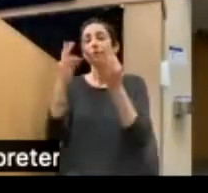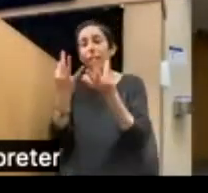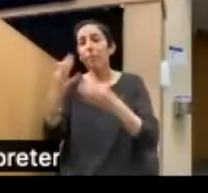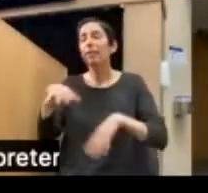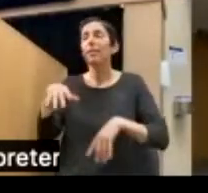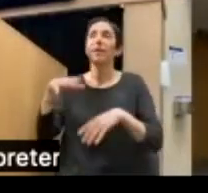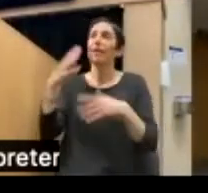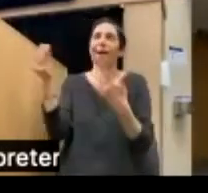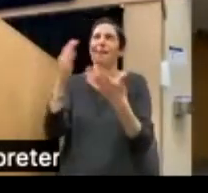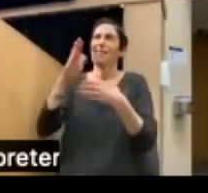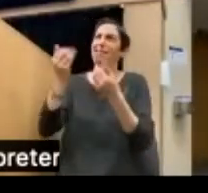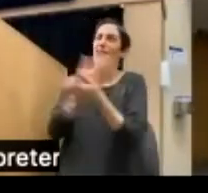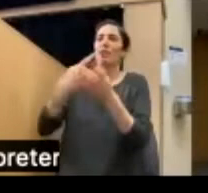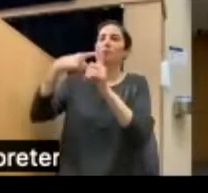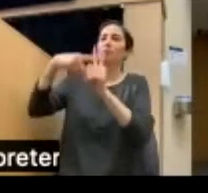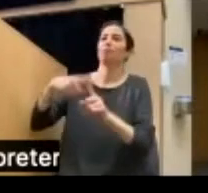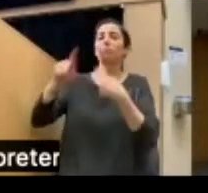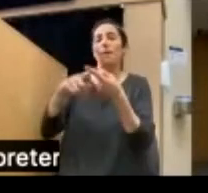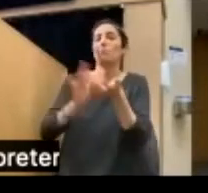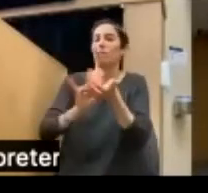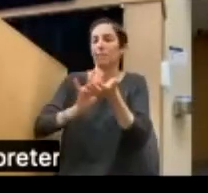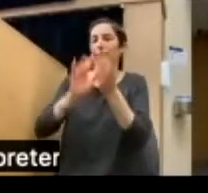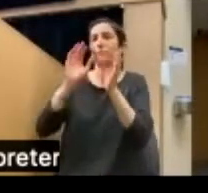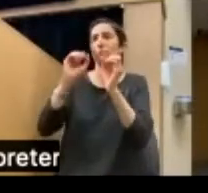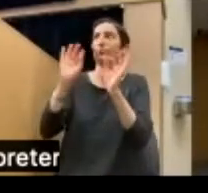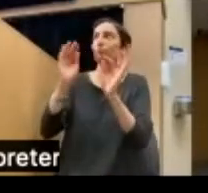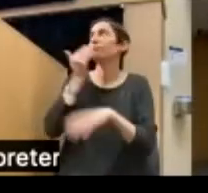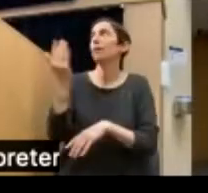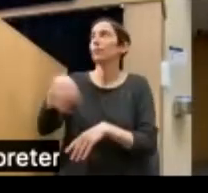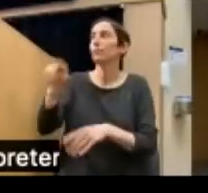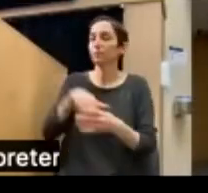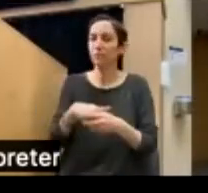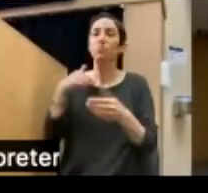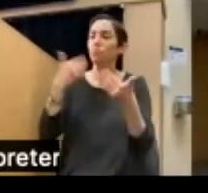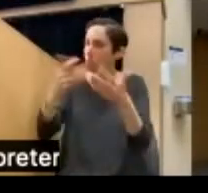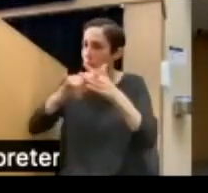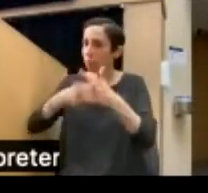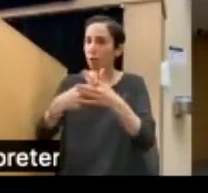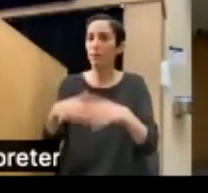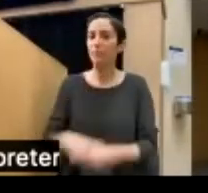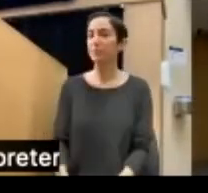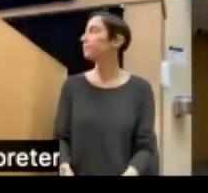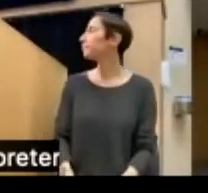medicine great. So thank you all. We'll go ahead and get started. Let's see where